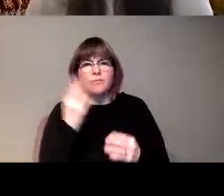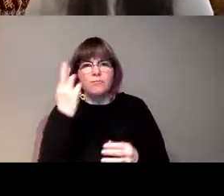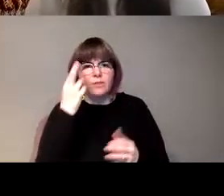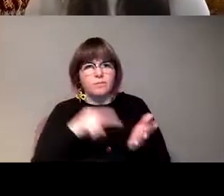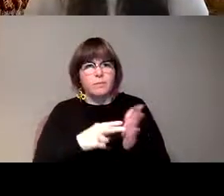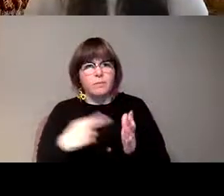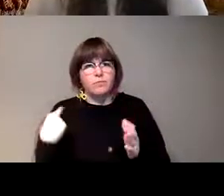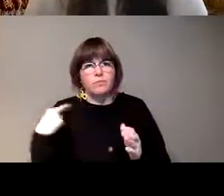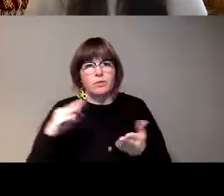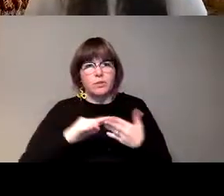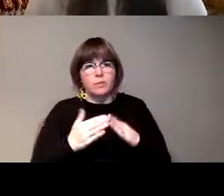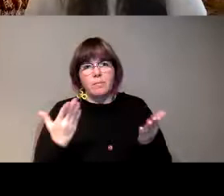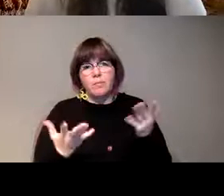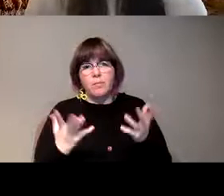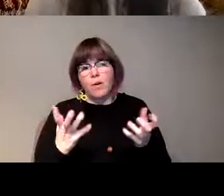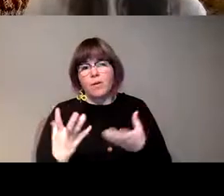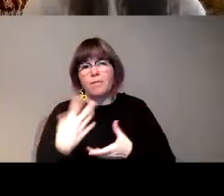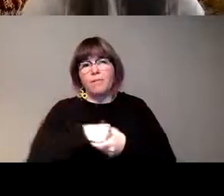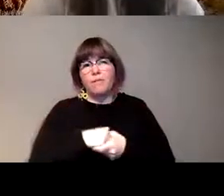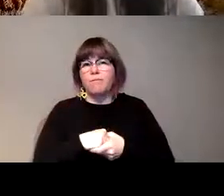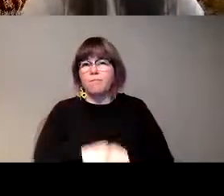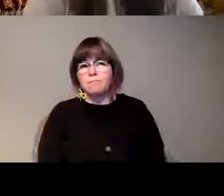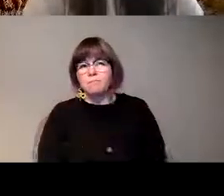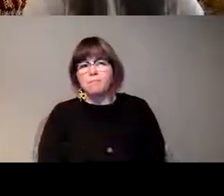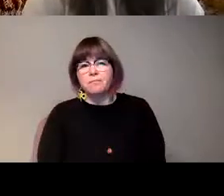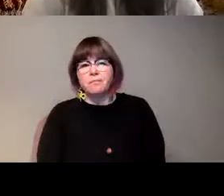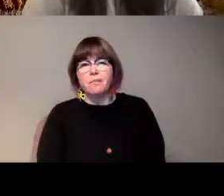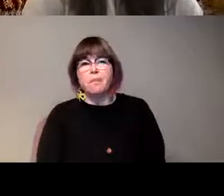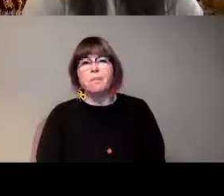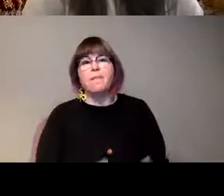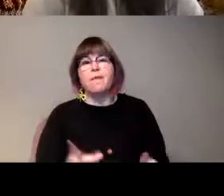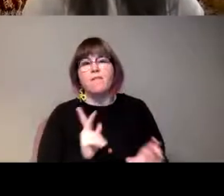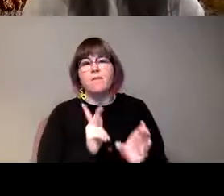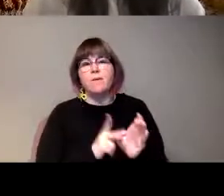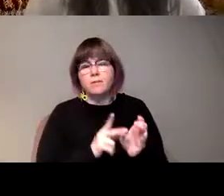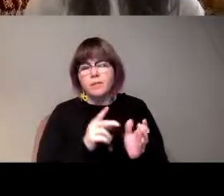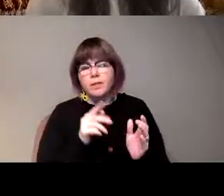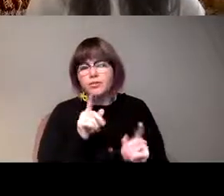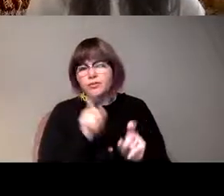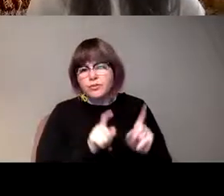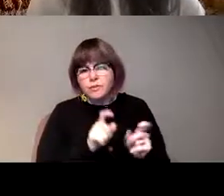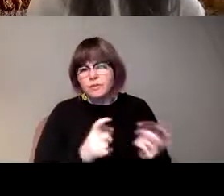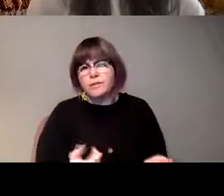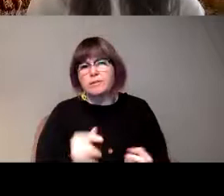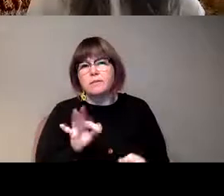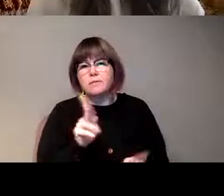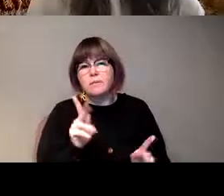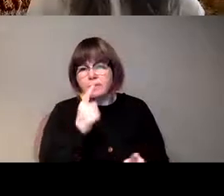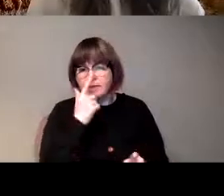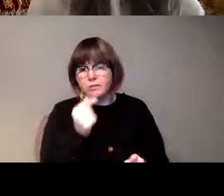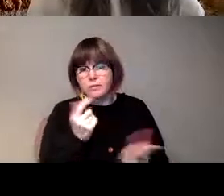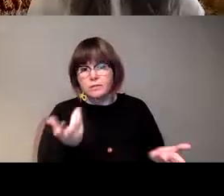religious communities might want to become involved. We also have participation surveys that if people are